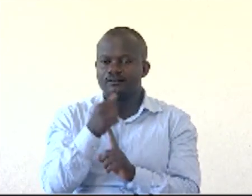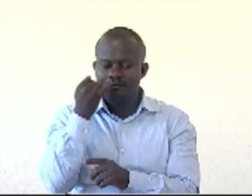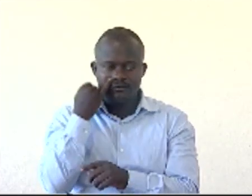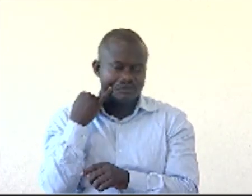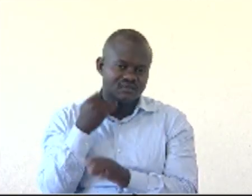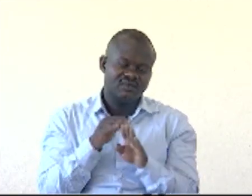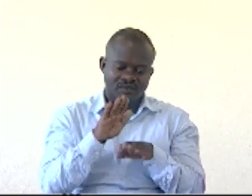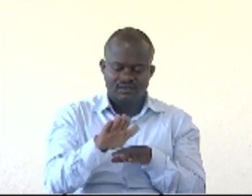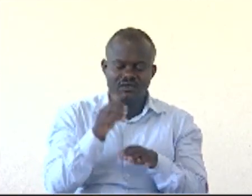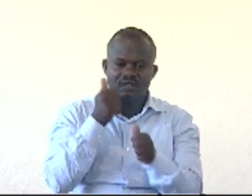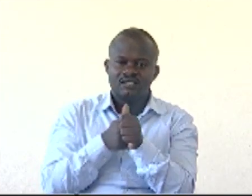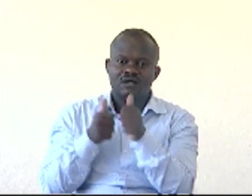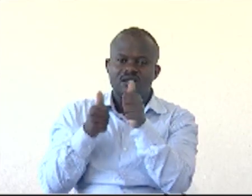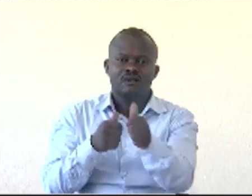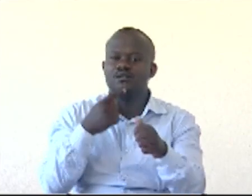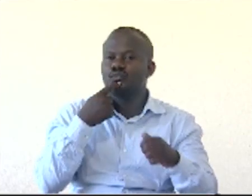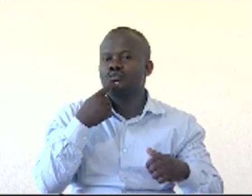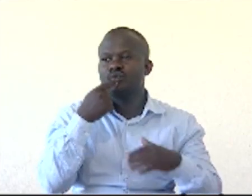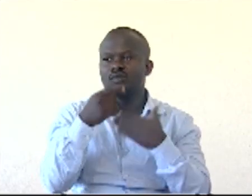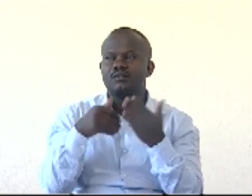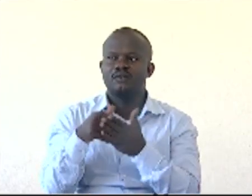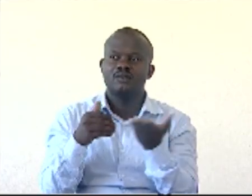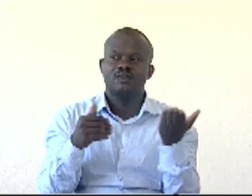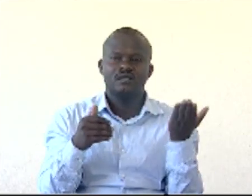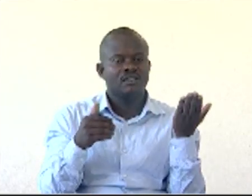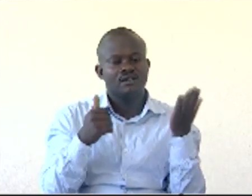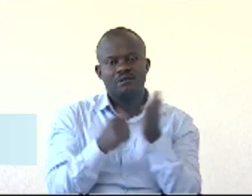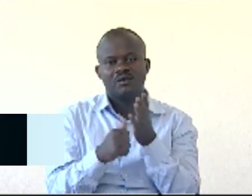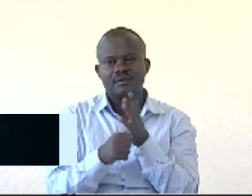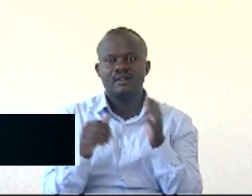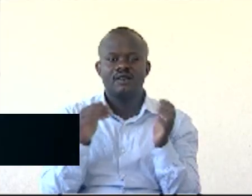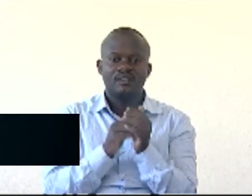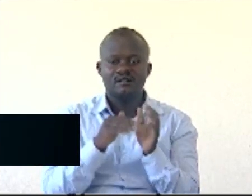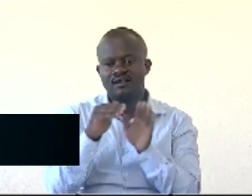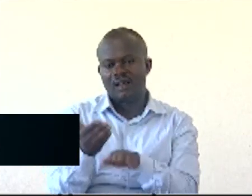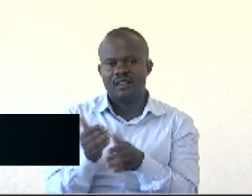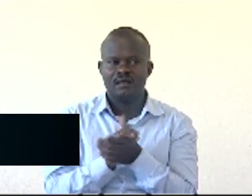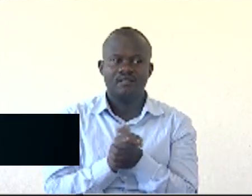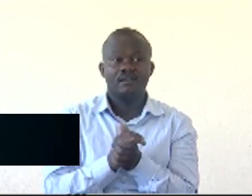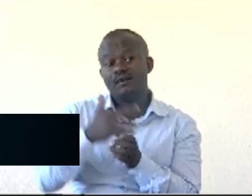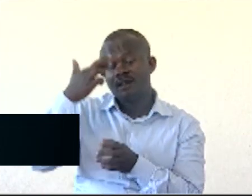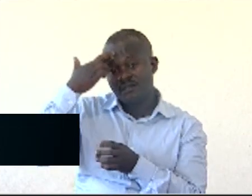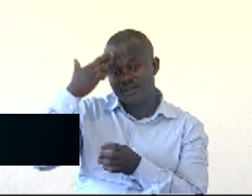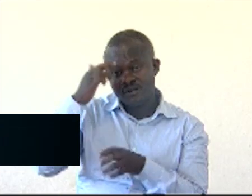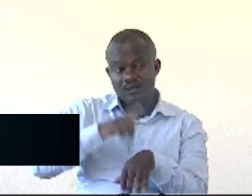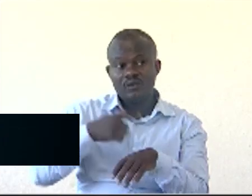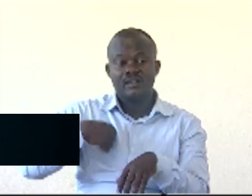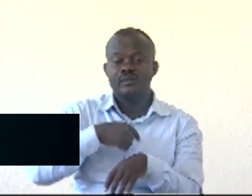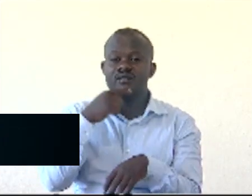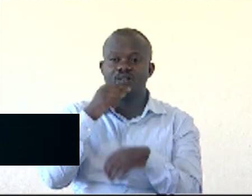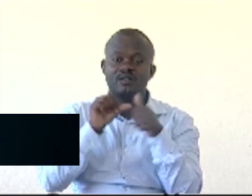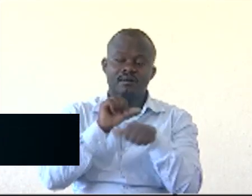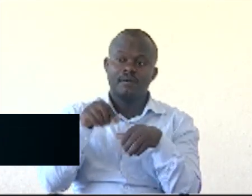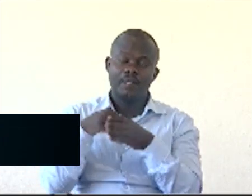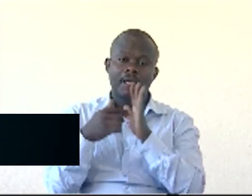step which can lead to coma and death. Remember, when we talk about signs